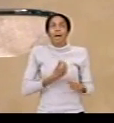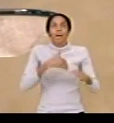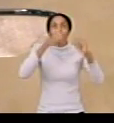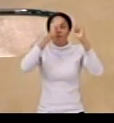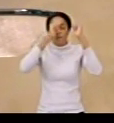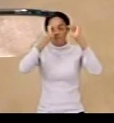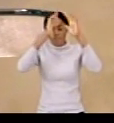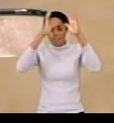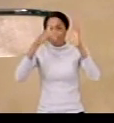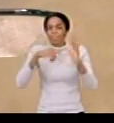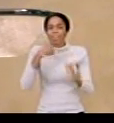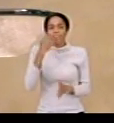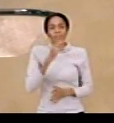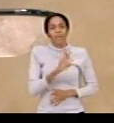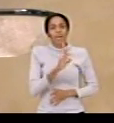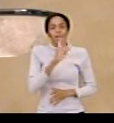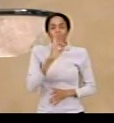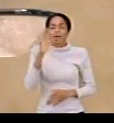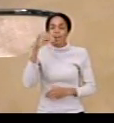Father,